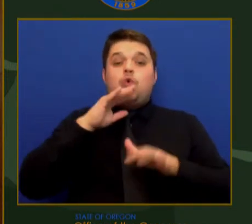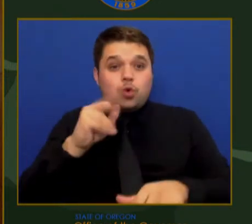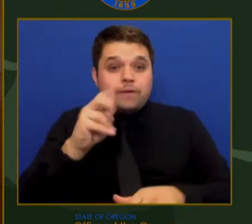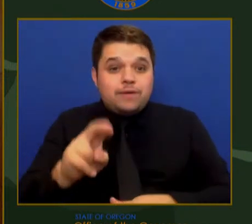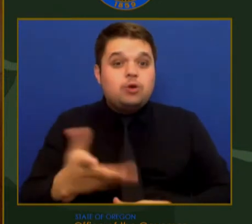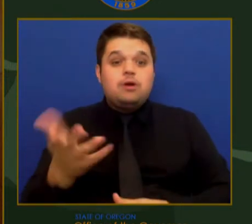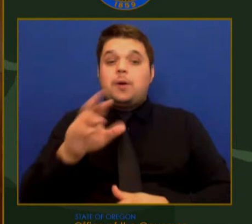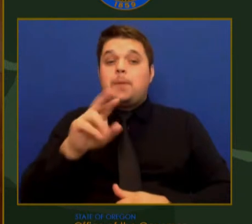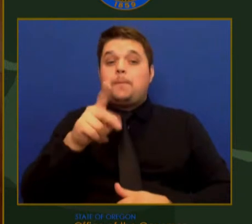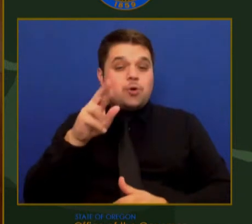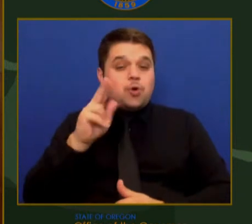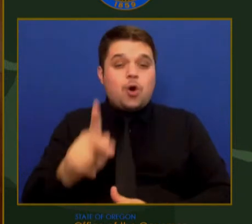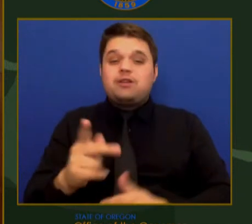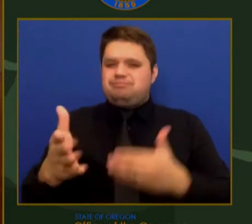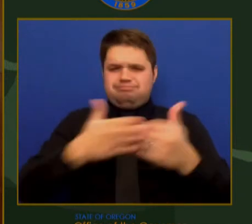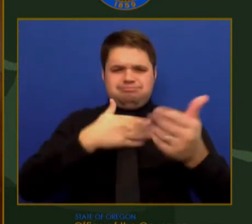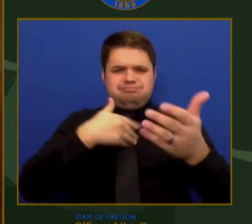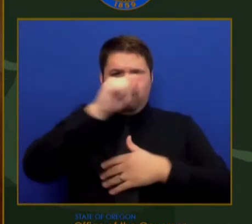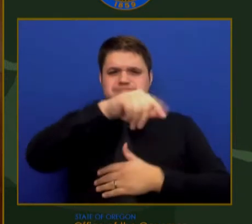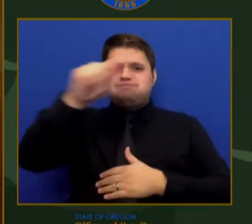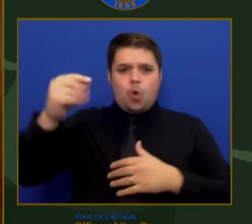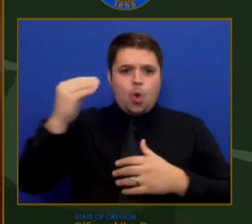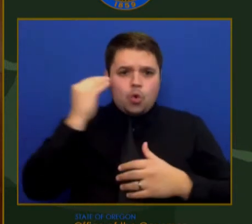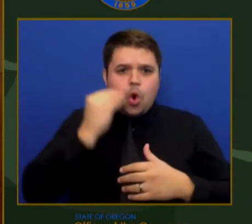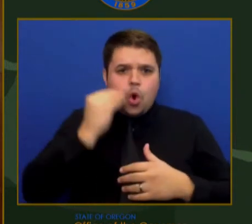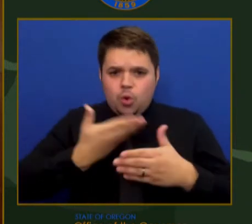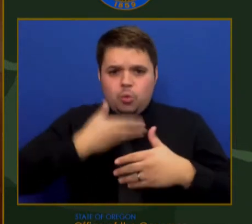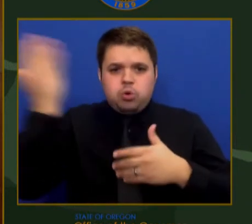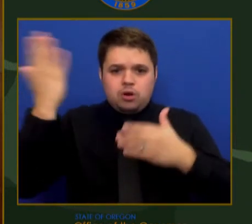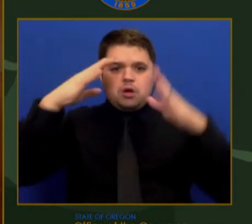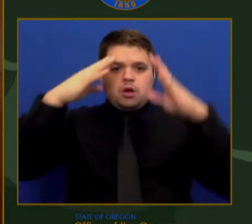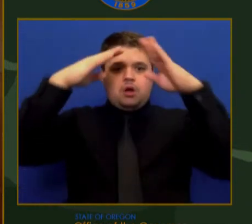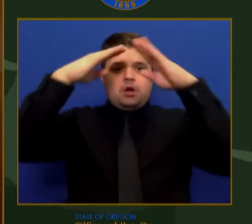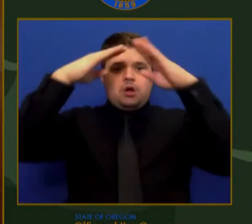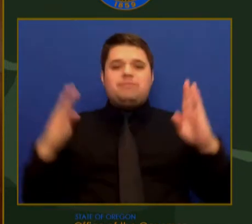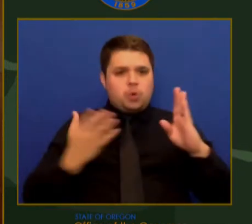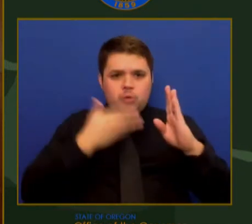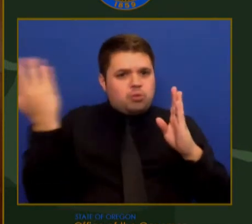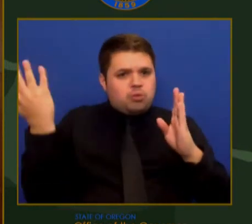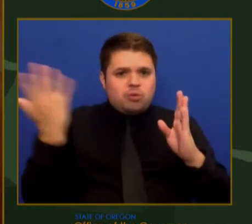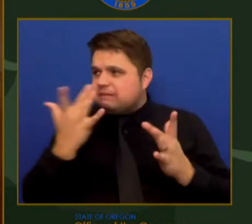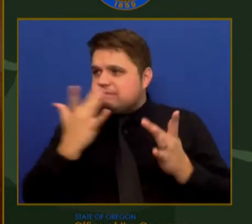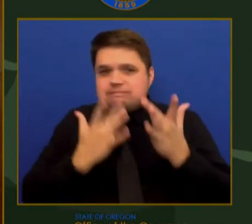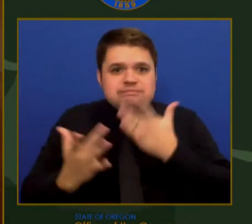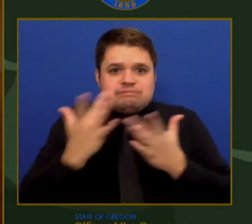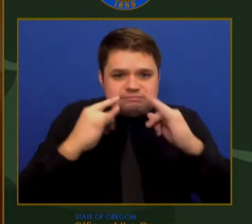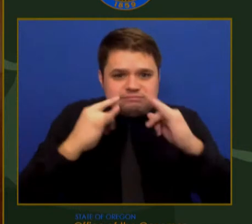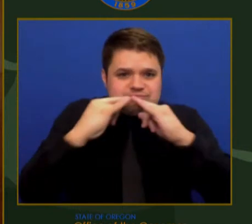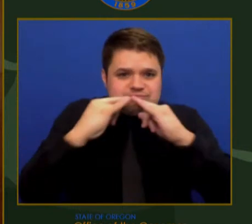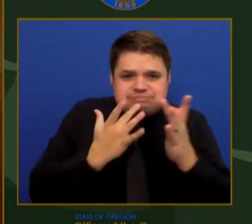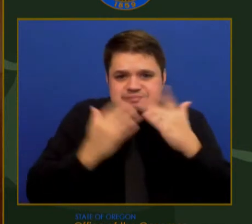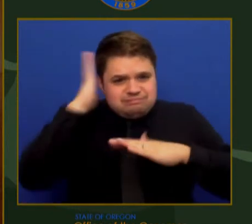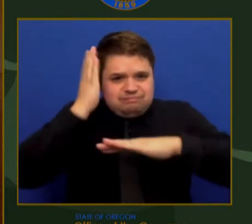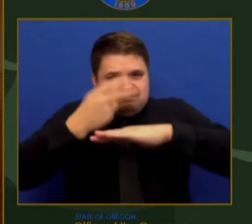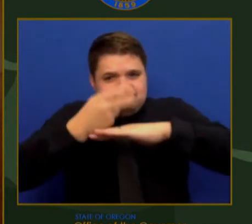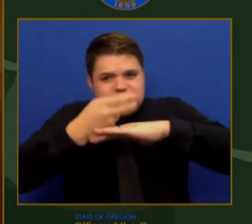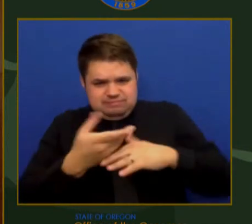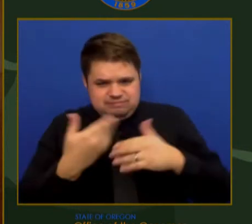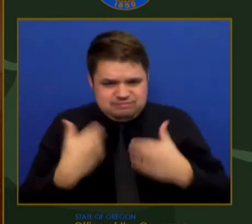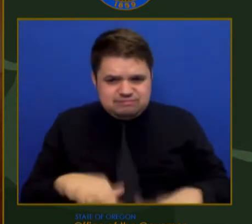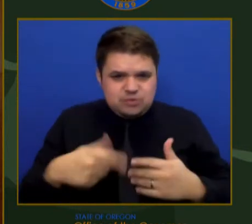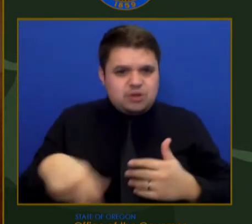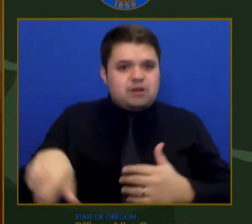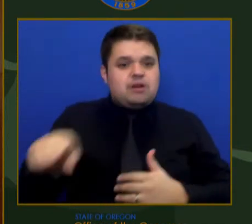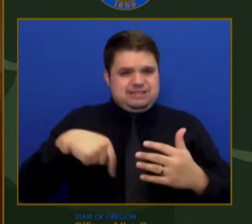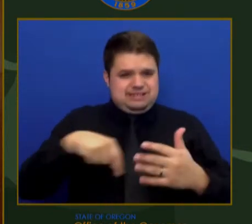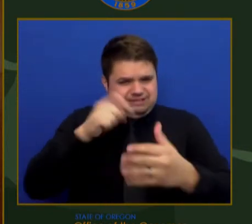river, is a person who deserves a warm, safe, dry place